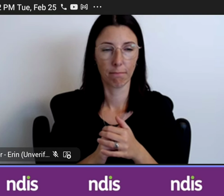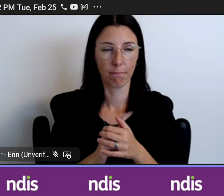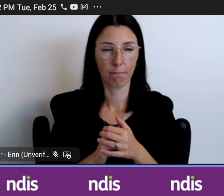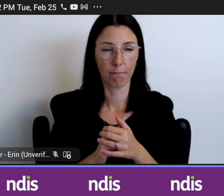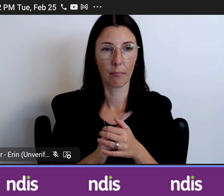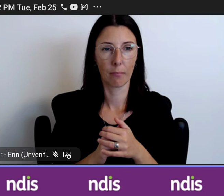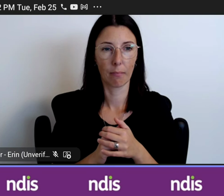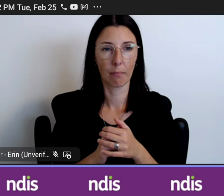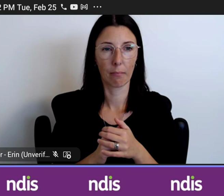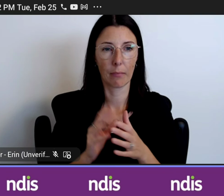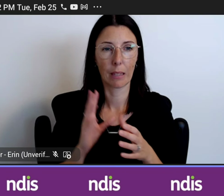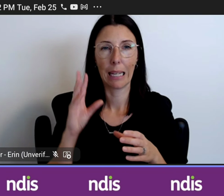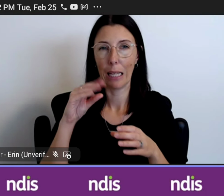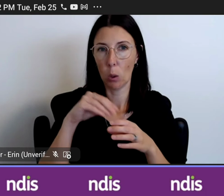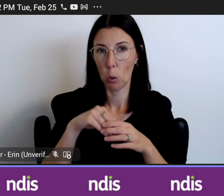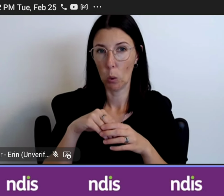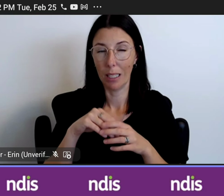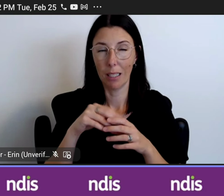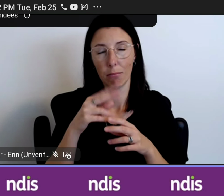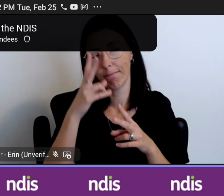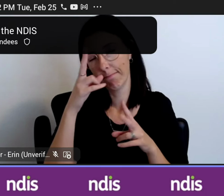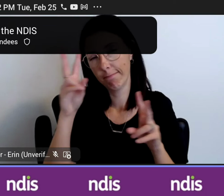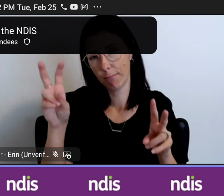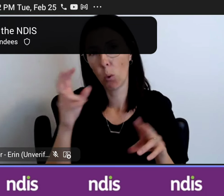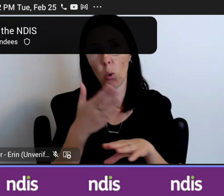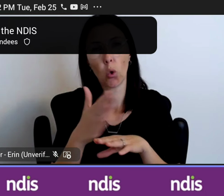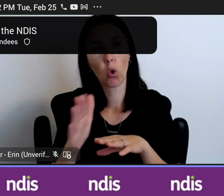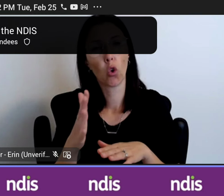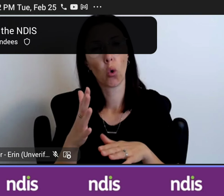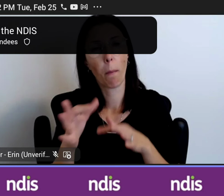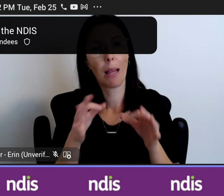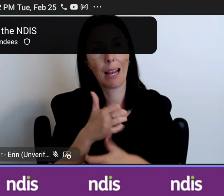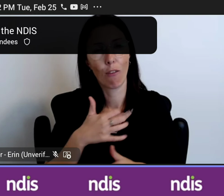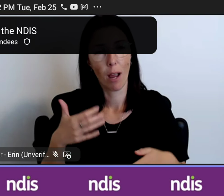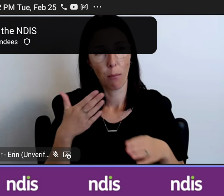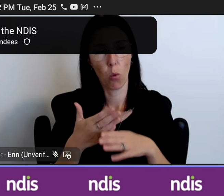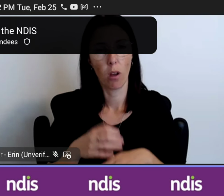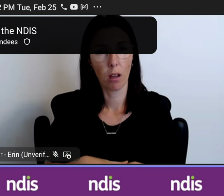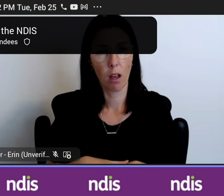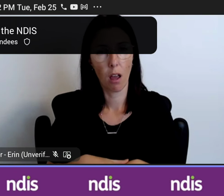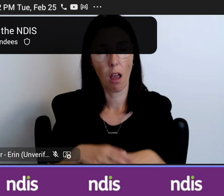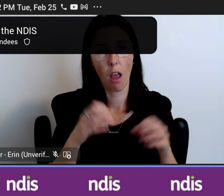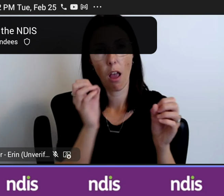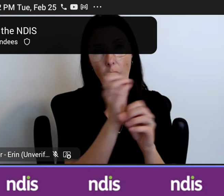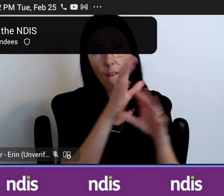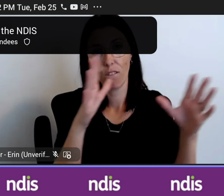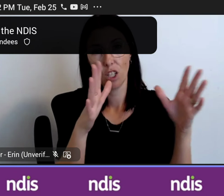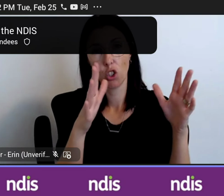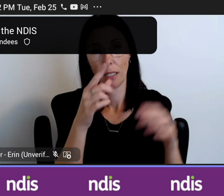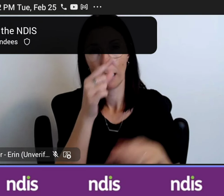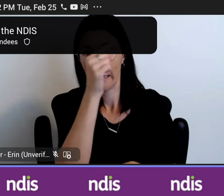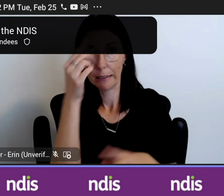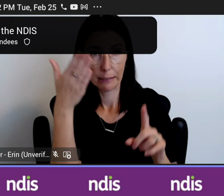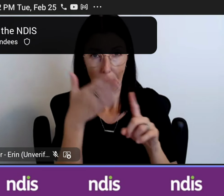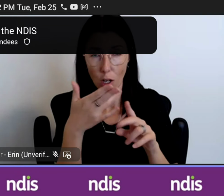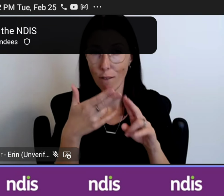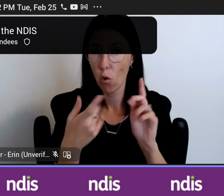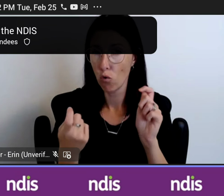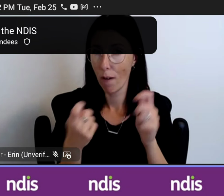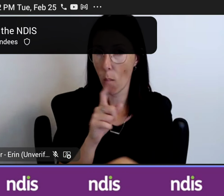as the new planning framework. So the vision and intent of these reforms is to make sure that